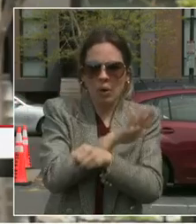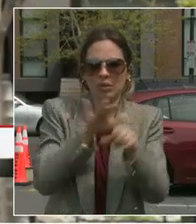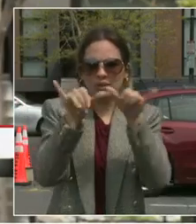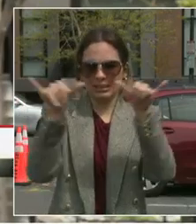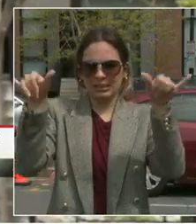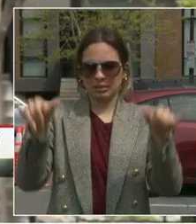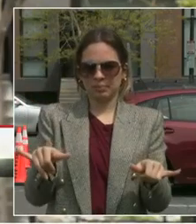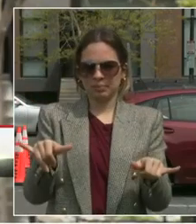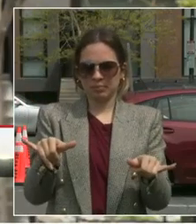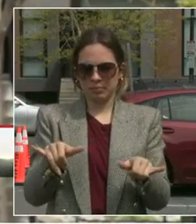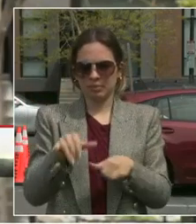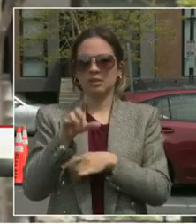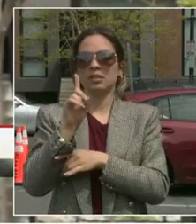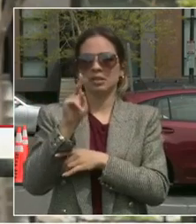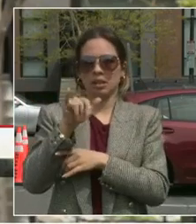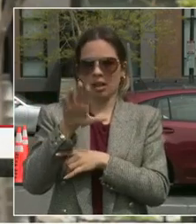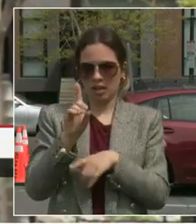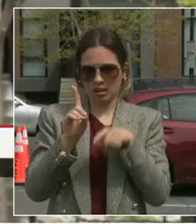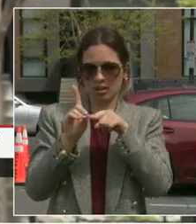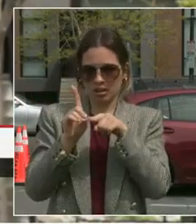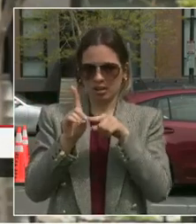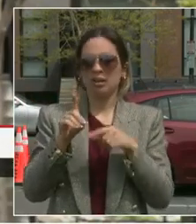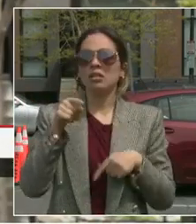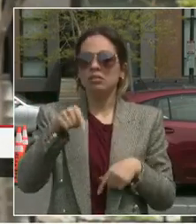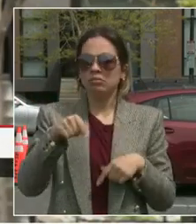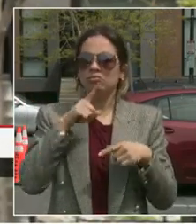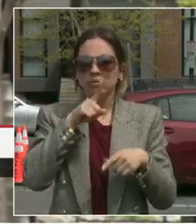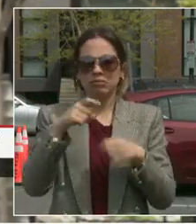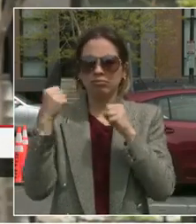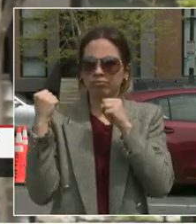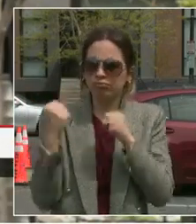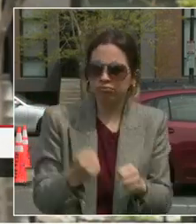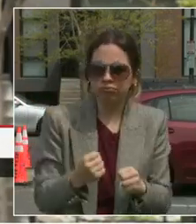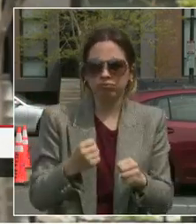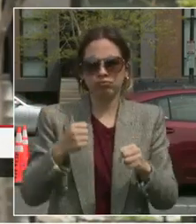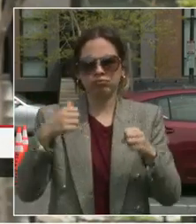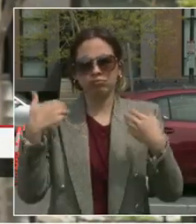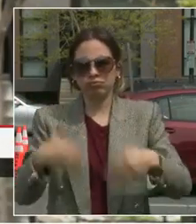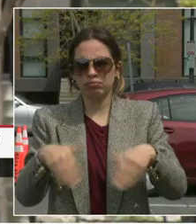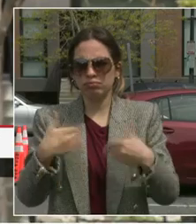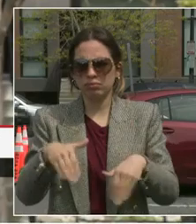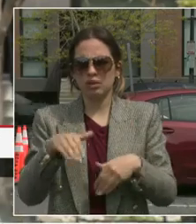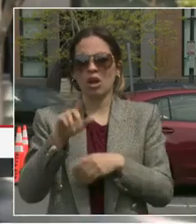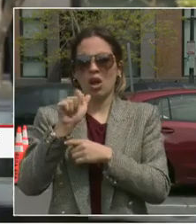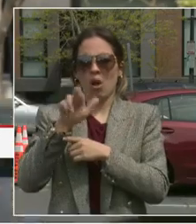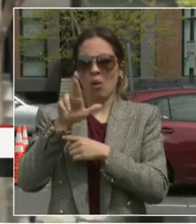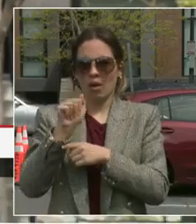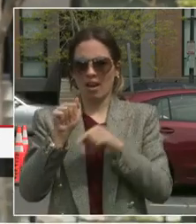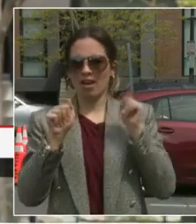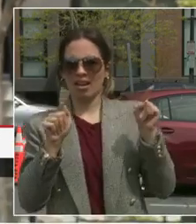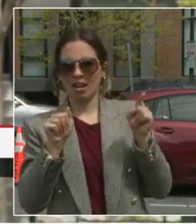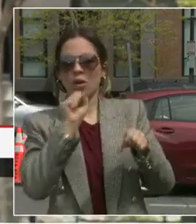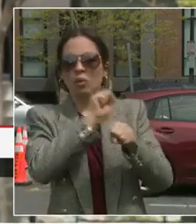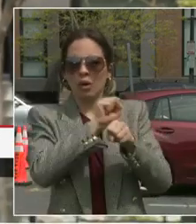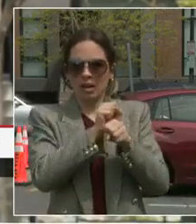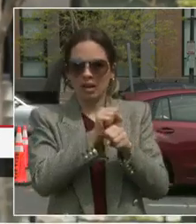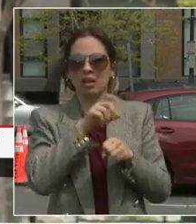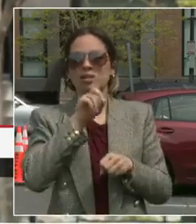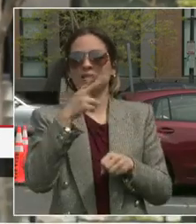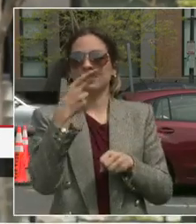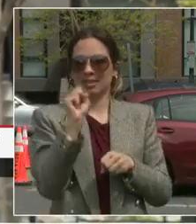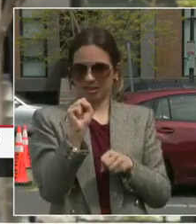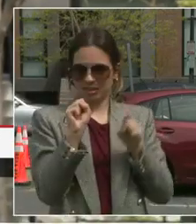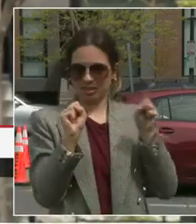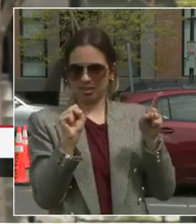very strong story about the work that Laura and her team at DHS do. In